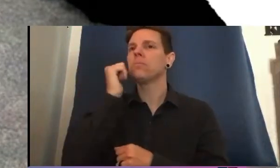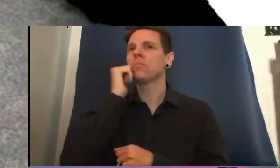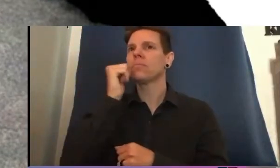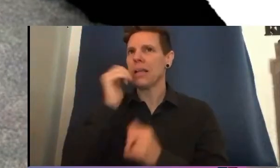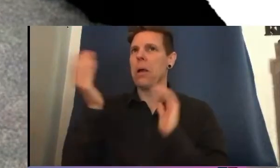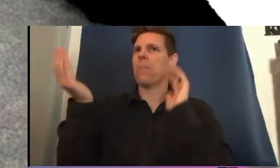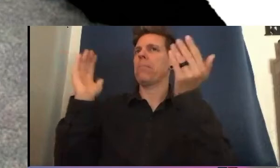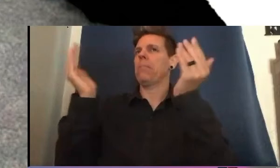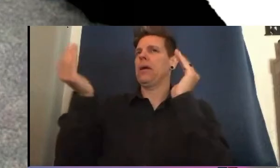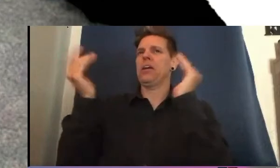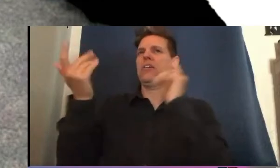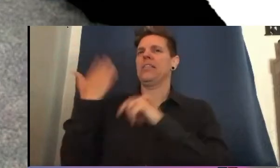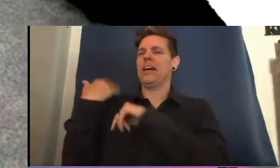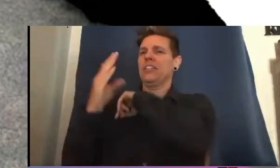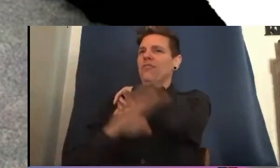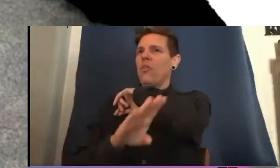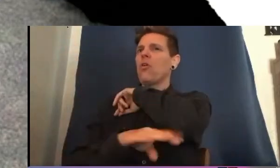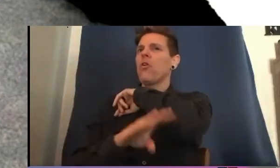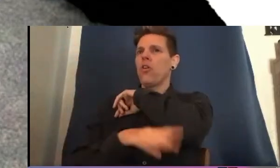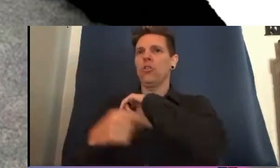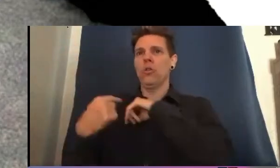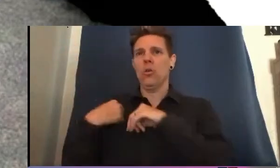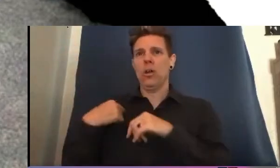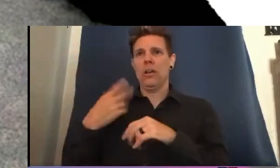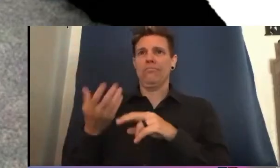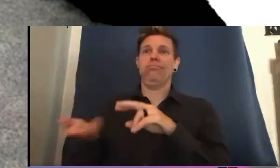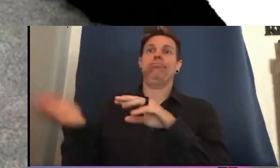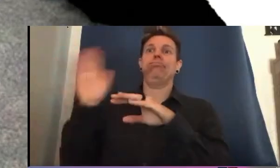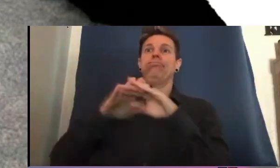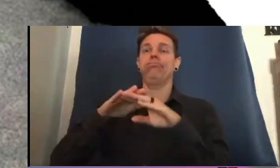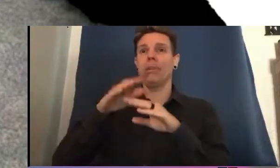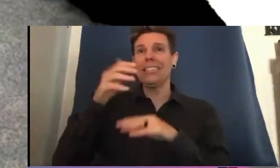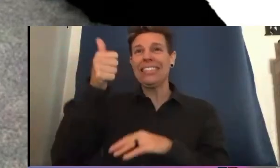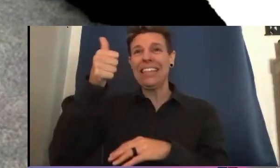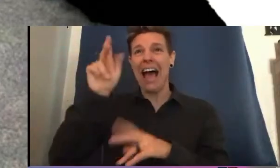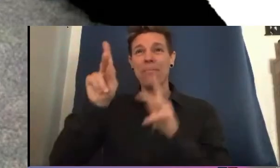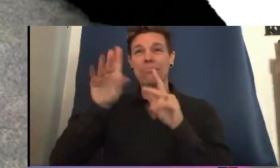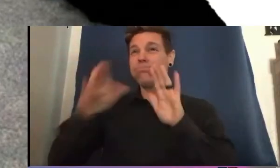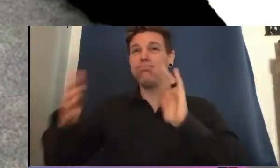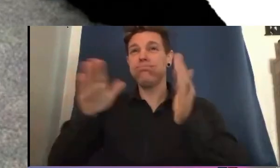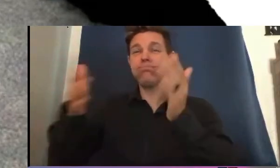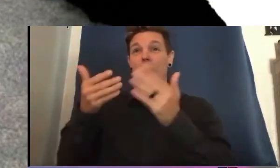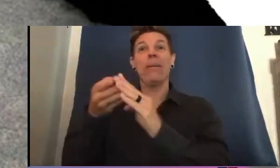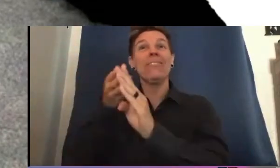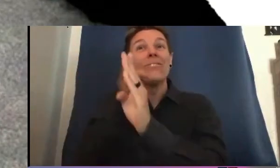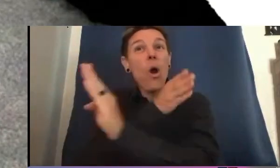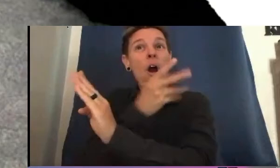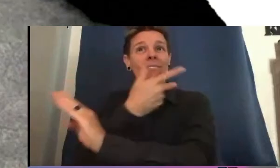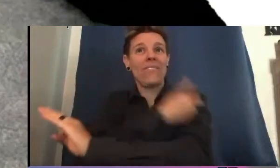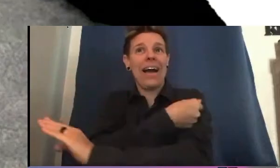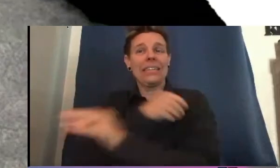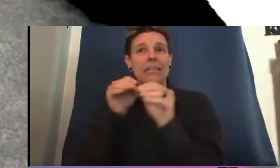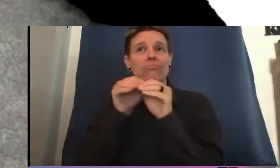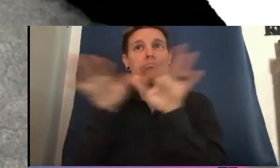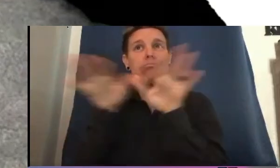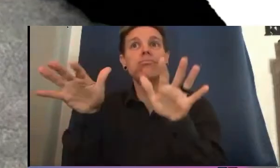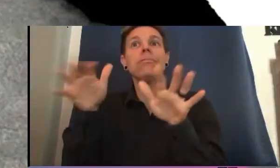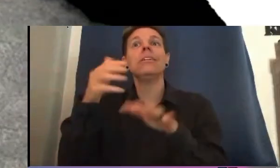went above 10, and these are in pre-vaccination days, but much higher detected case rates. Great, thank